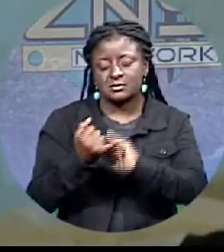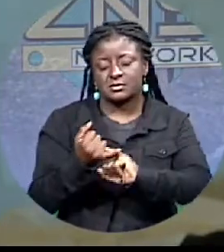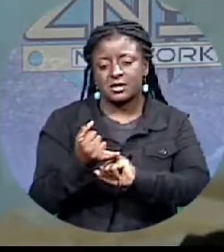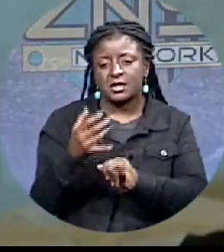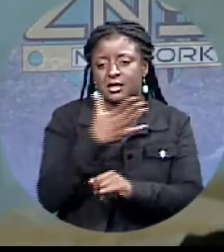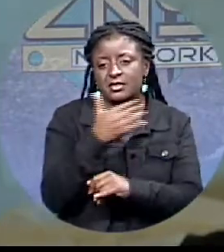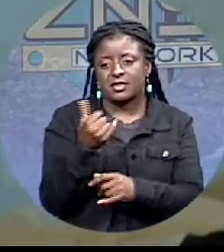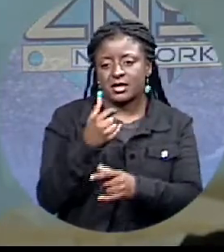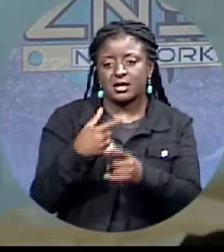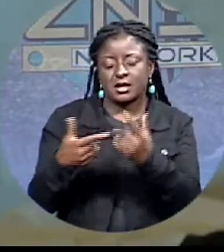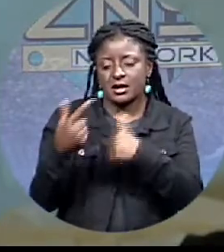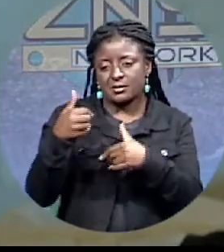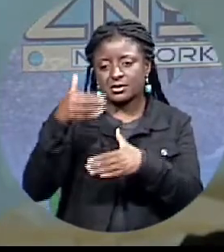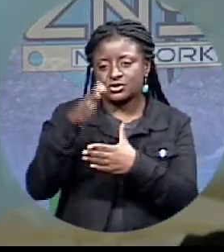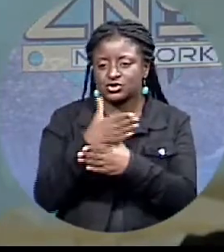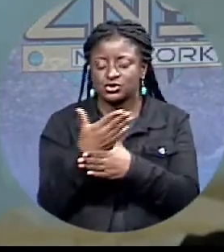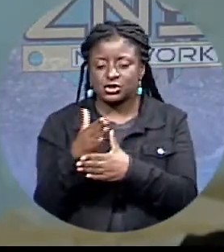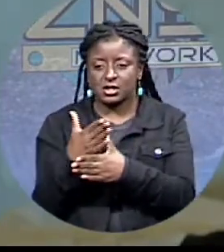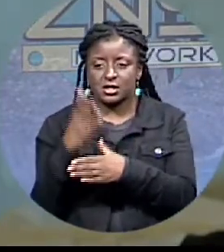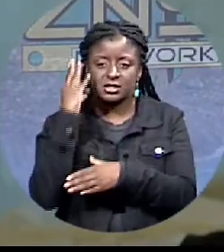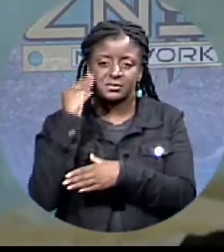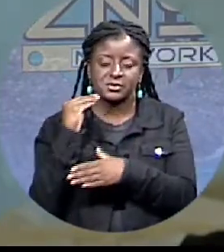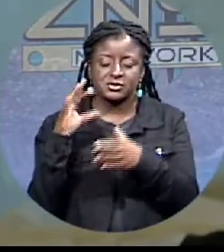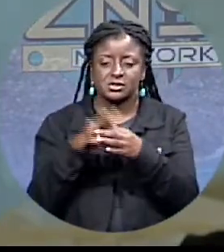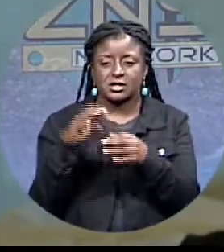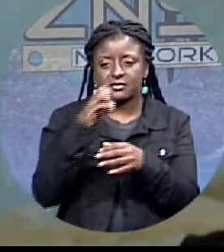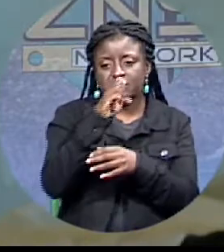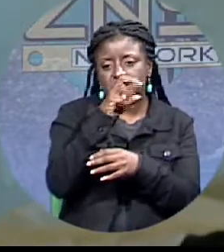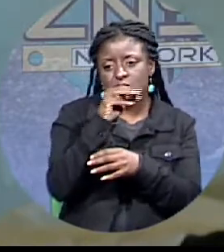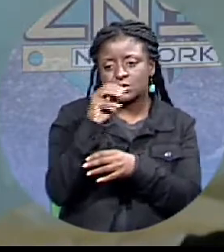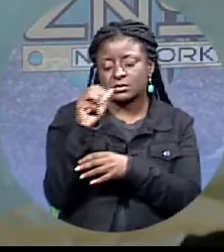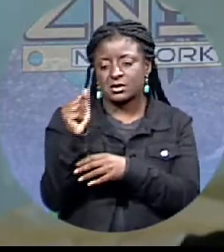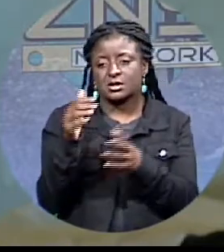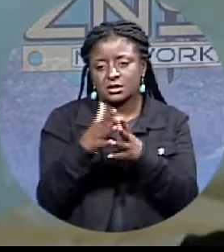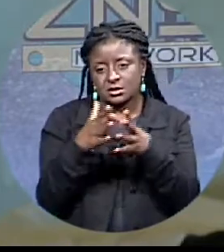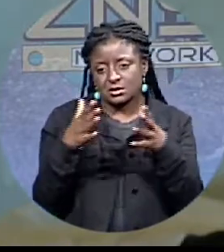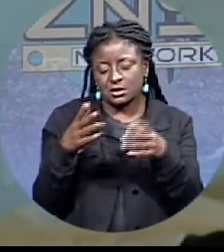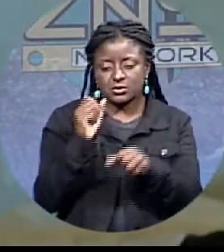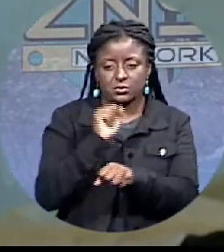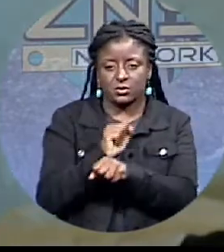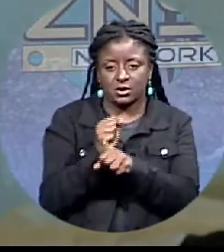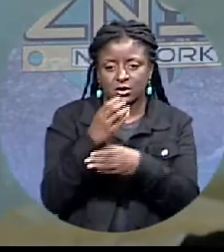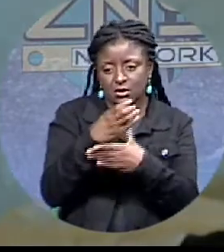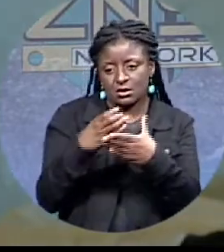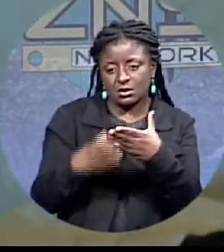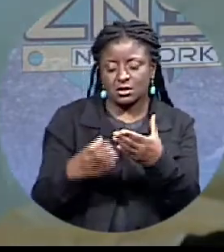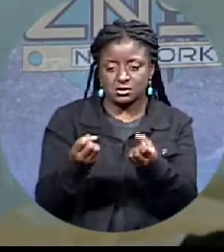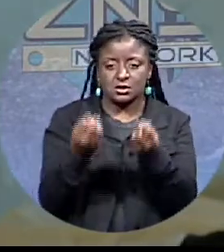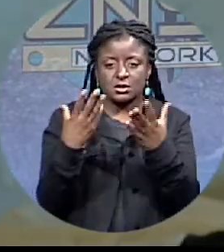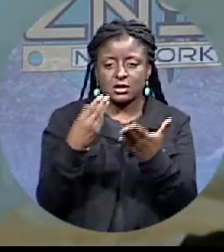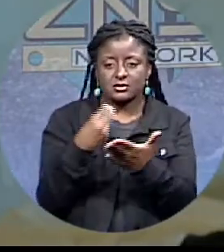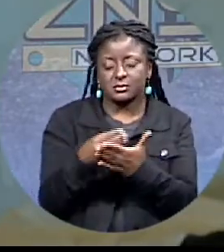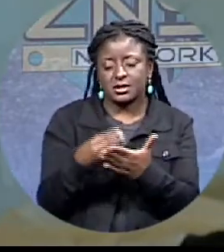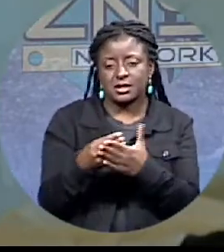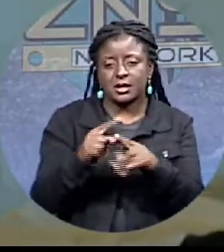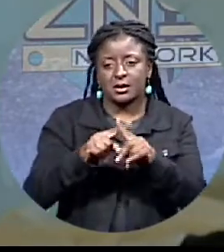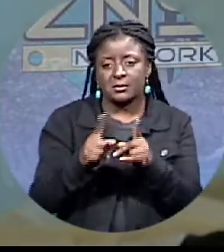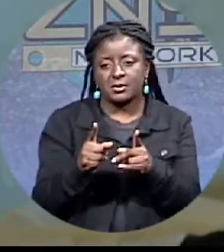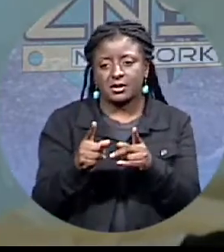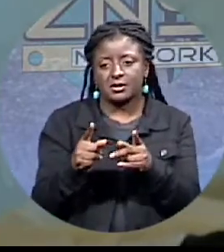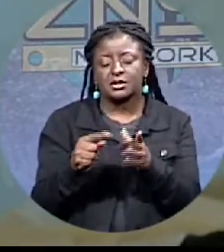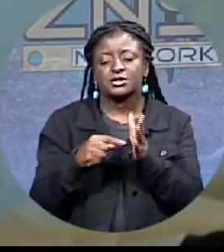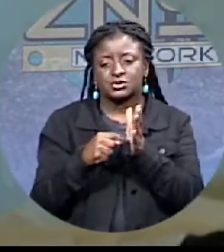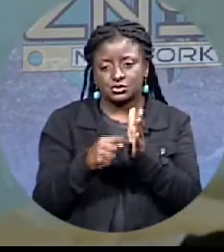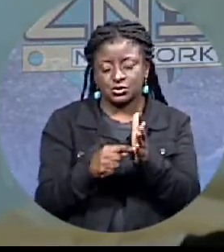Exuma. It's a huge amount of work to put it together. It cost a lot of money, but it really does